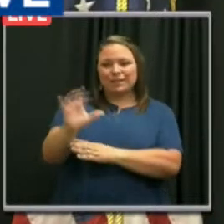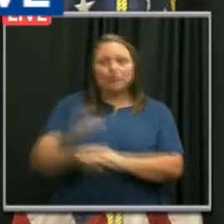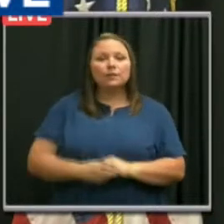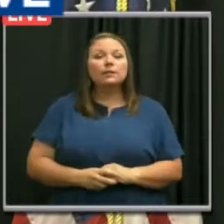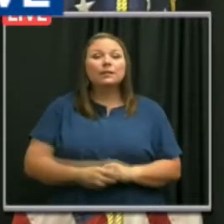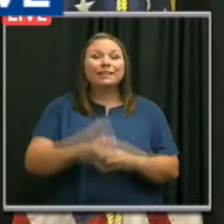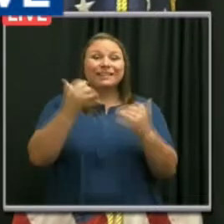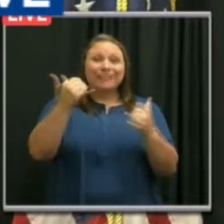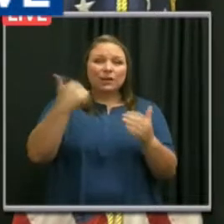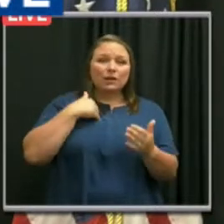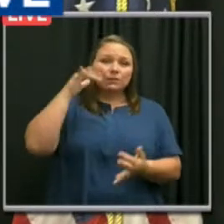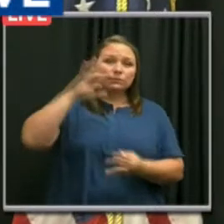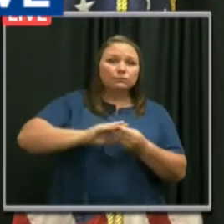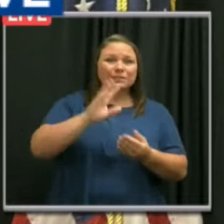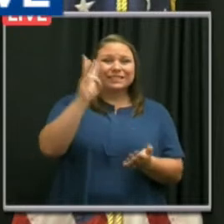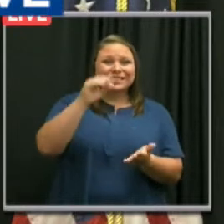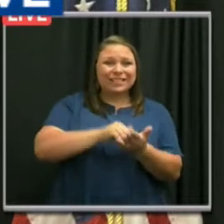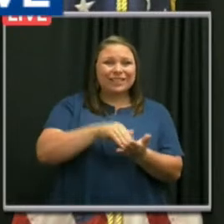have